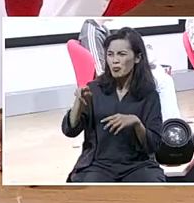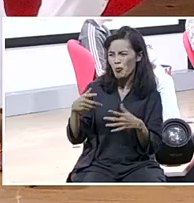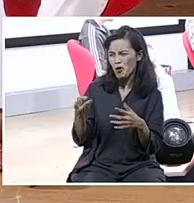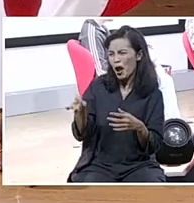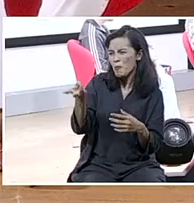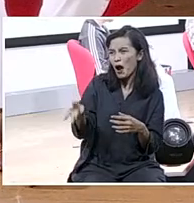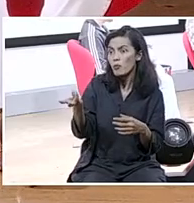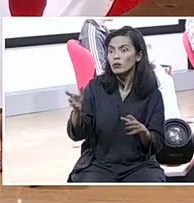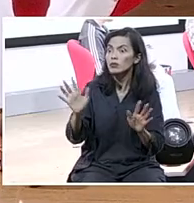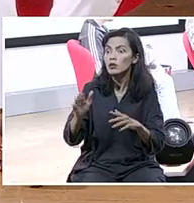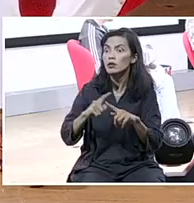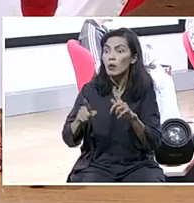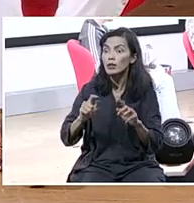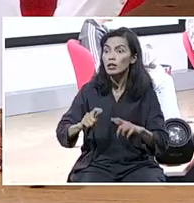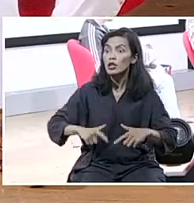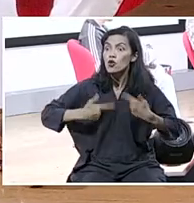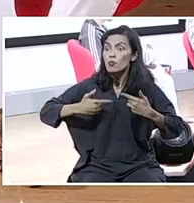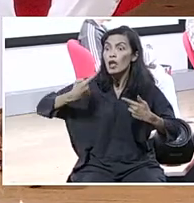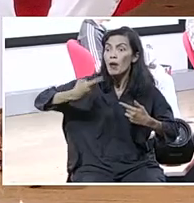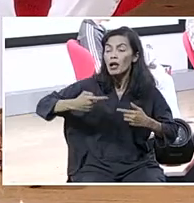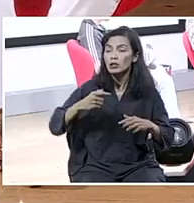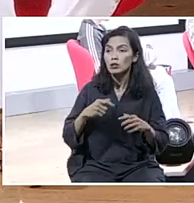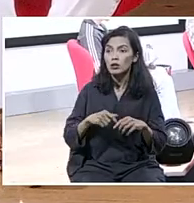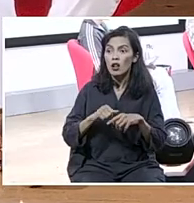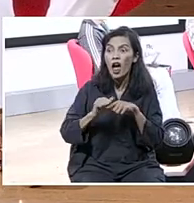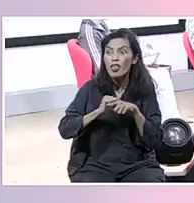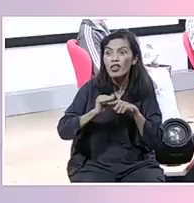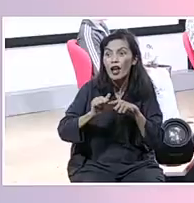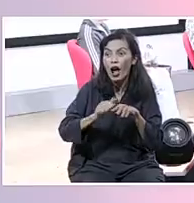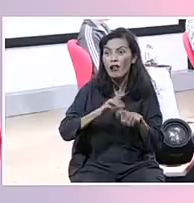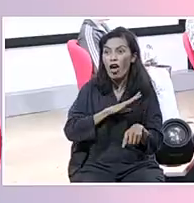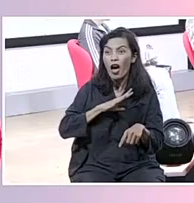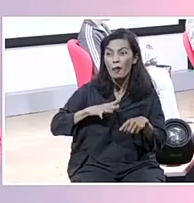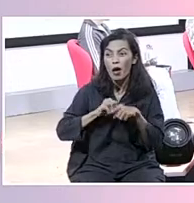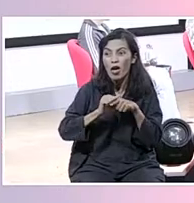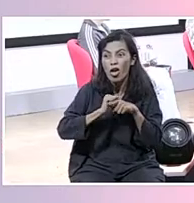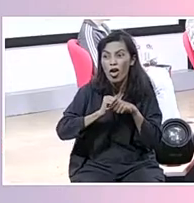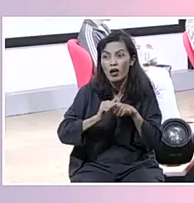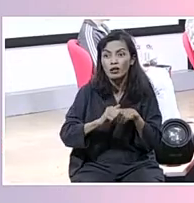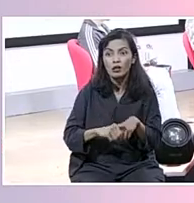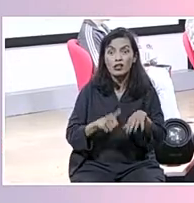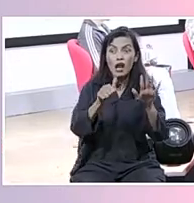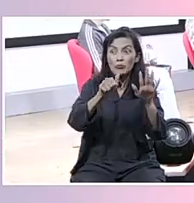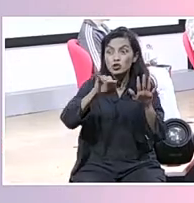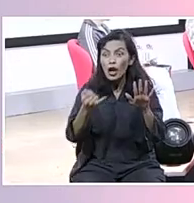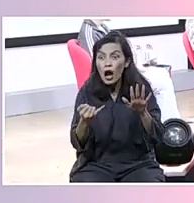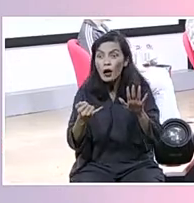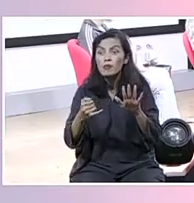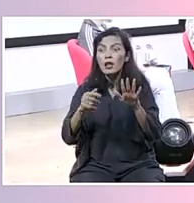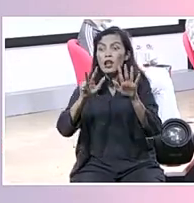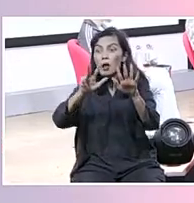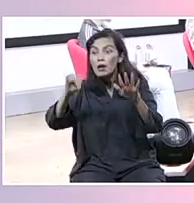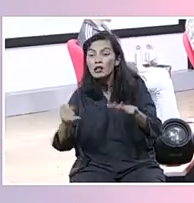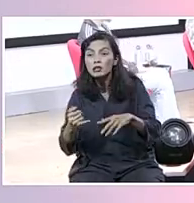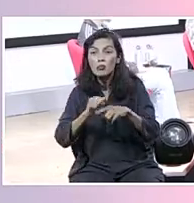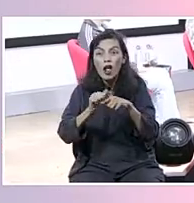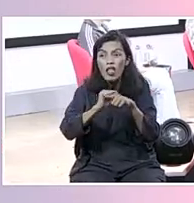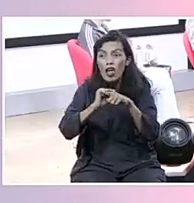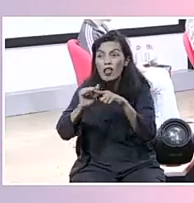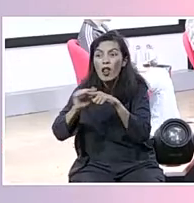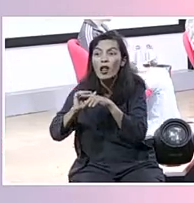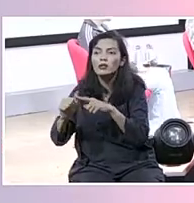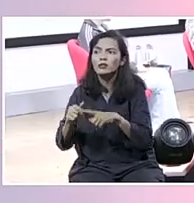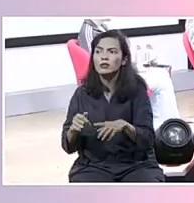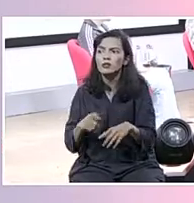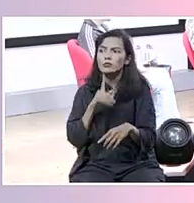I mean, our days would be 5 to 6 hours, 6 hour days of playing basketball. It's not as easy as people make it